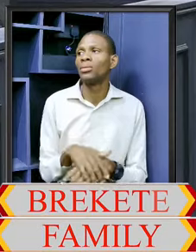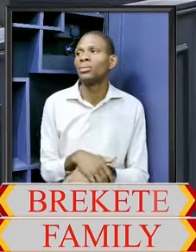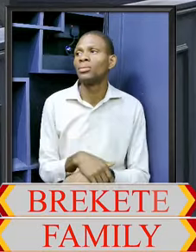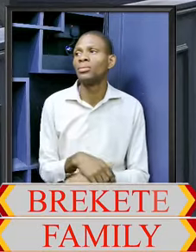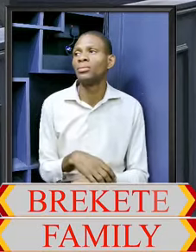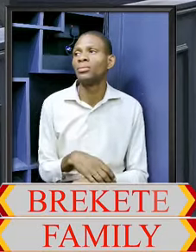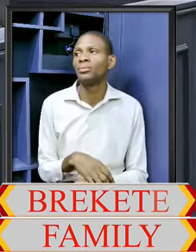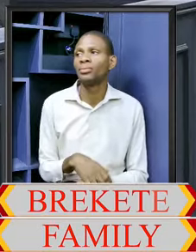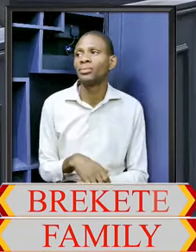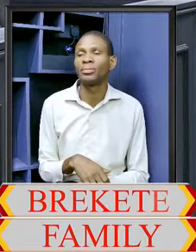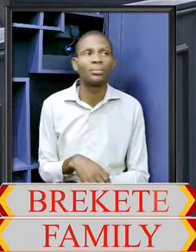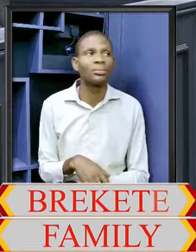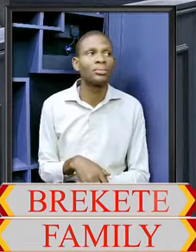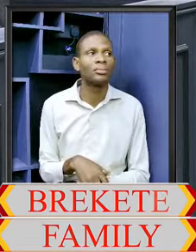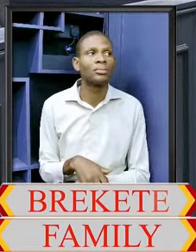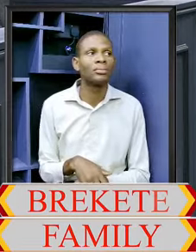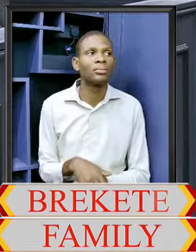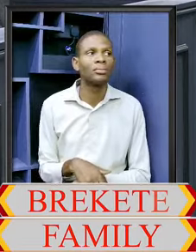Okay.